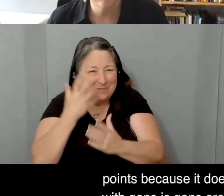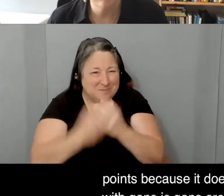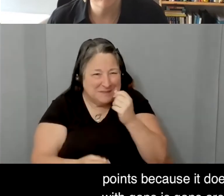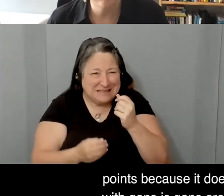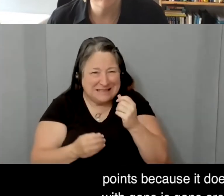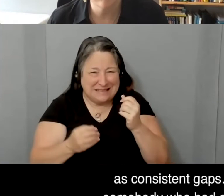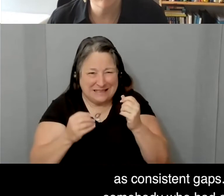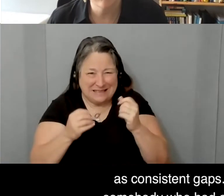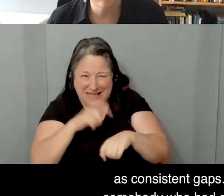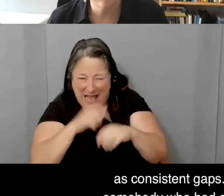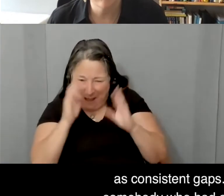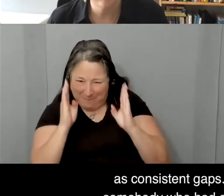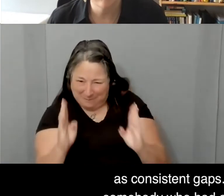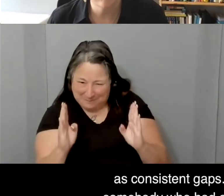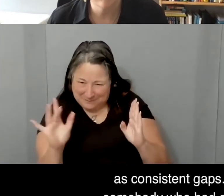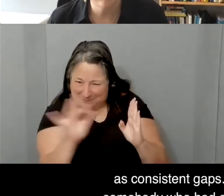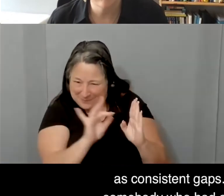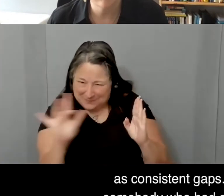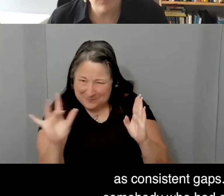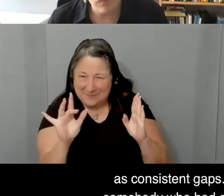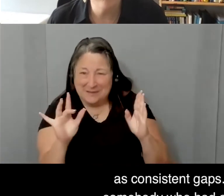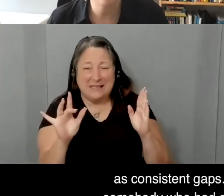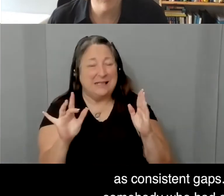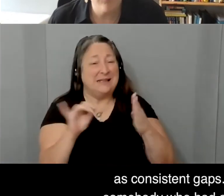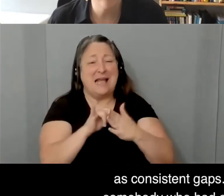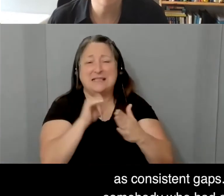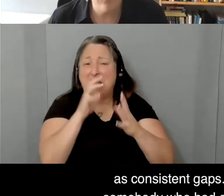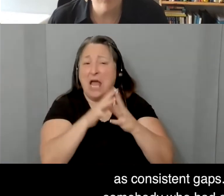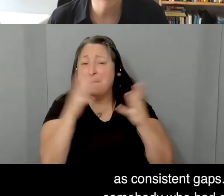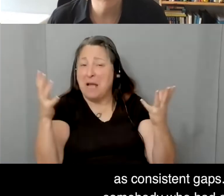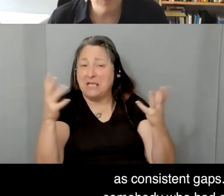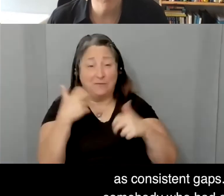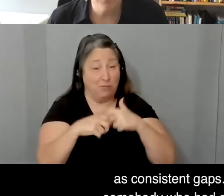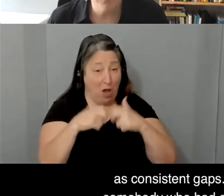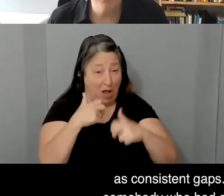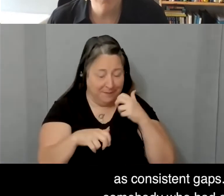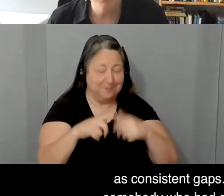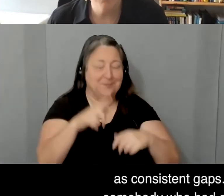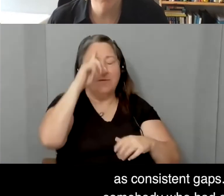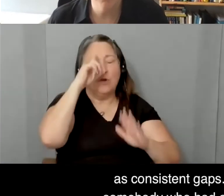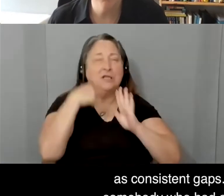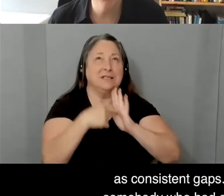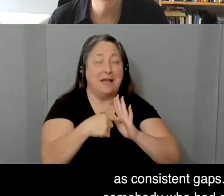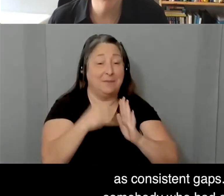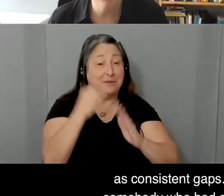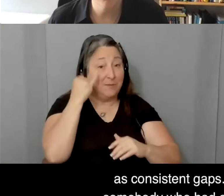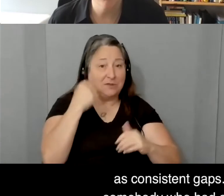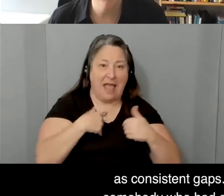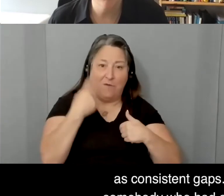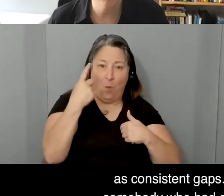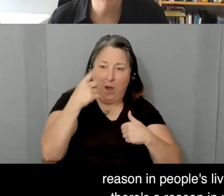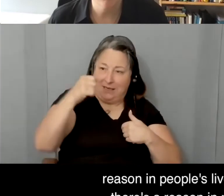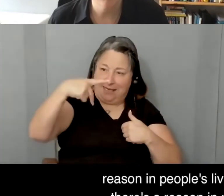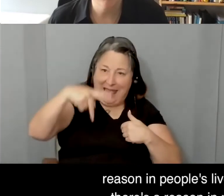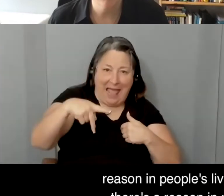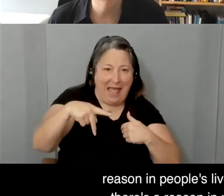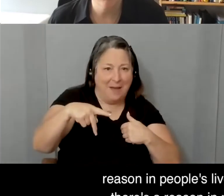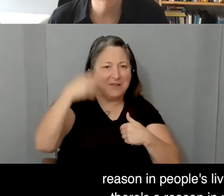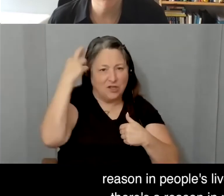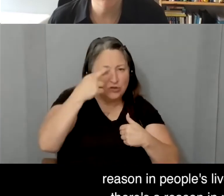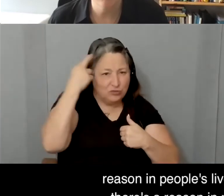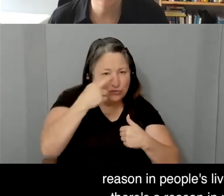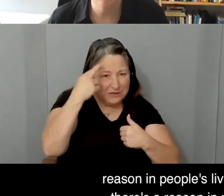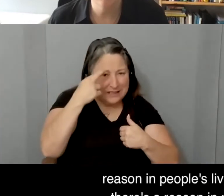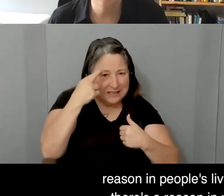a problem as consistent gaps. So, if you are somebody who had a gap, there is a reason in